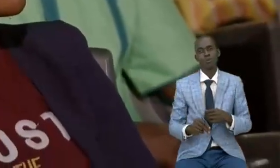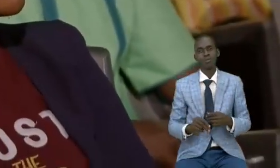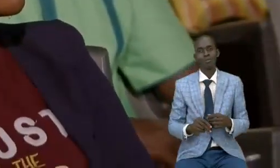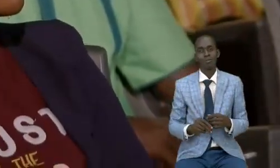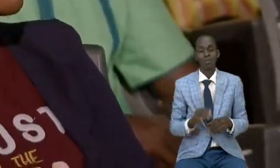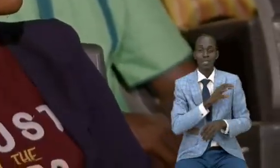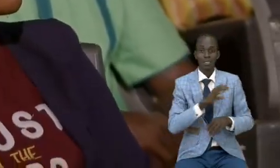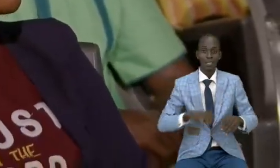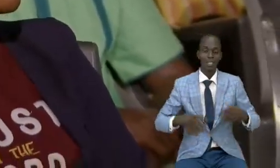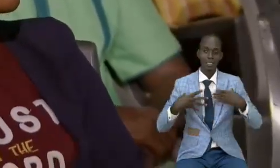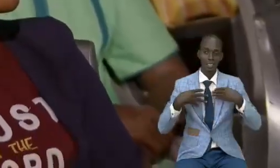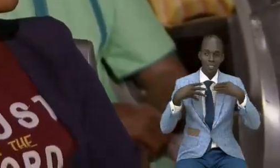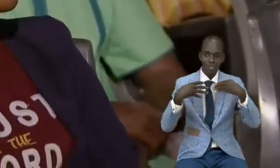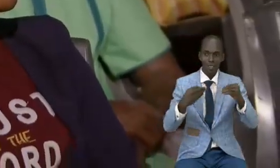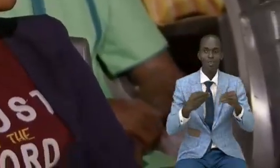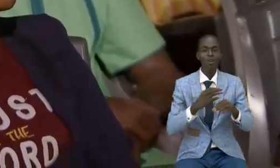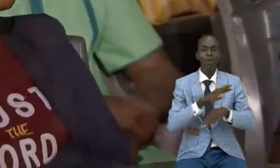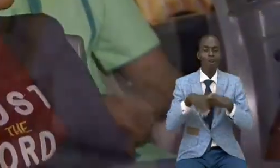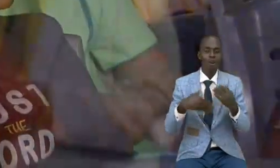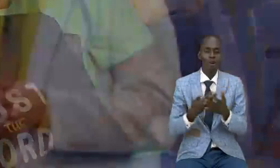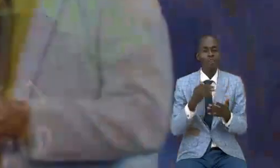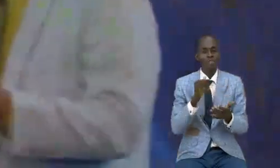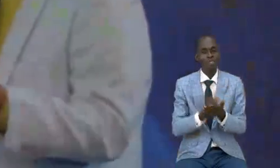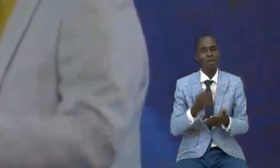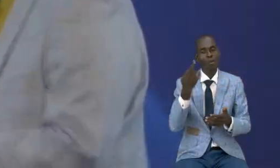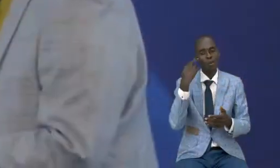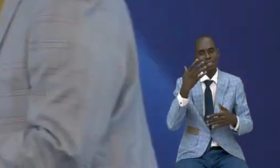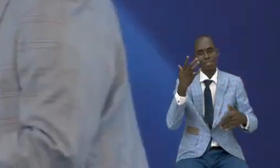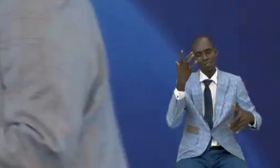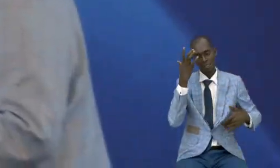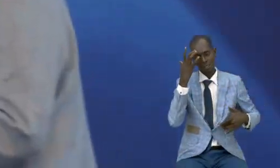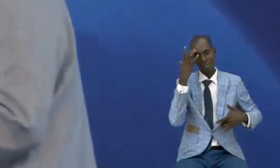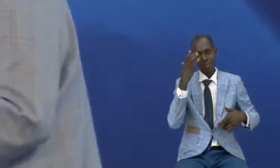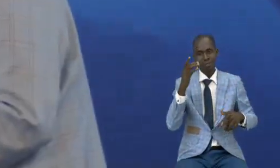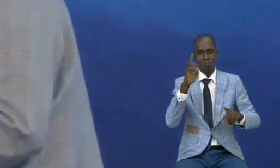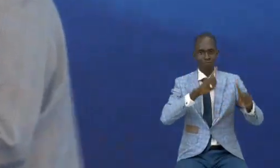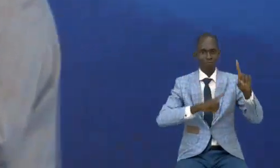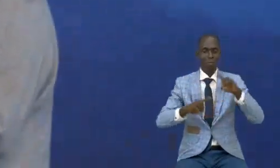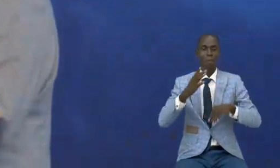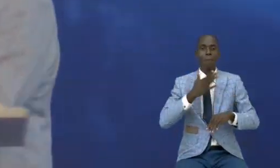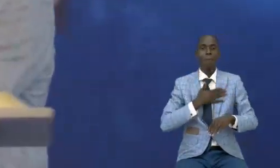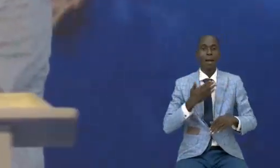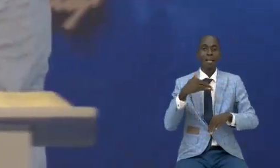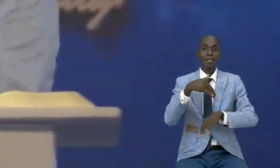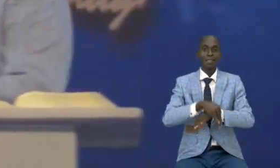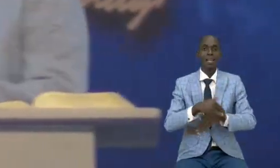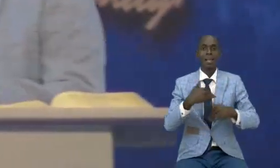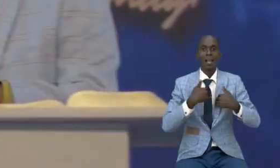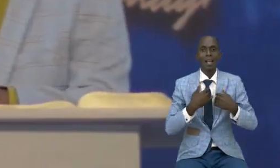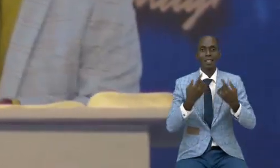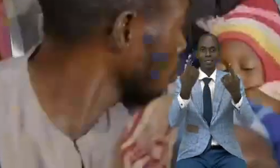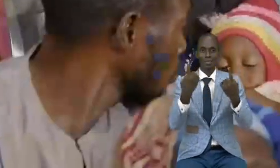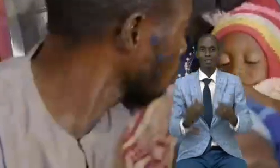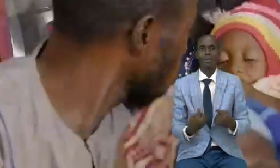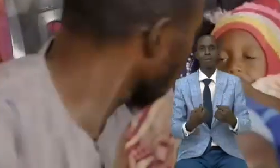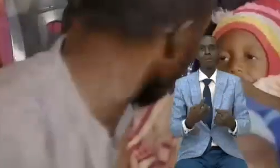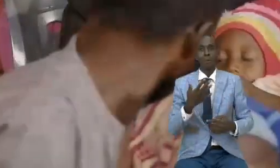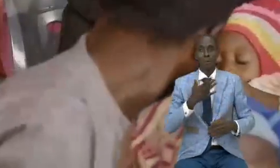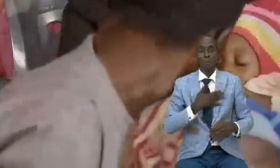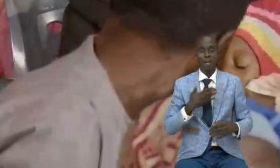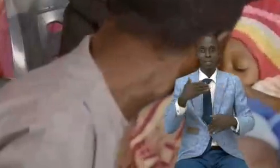Healed all that were sick. My night has come. Your time has